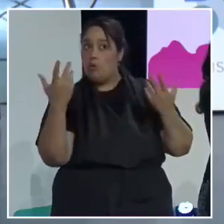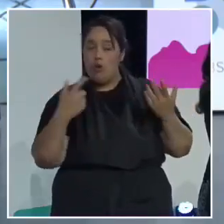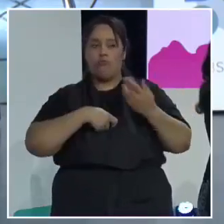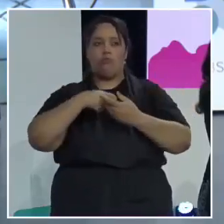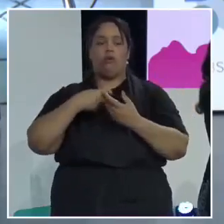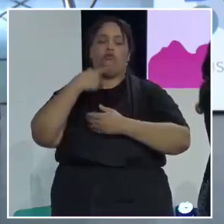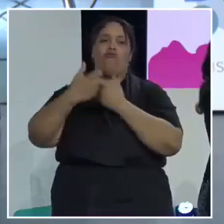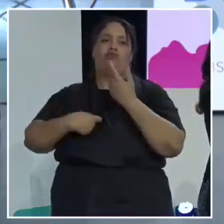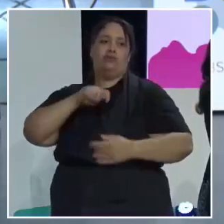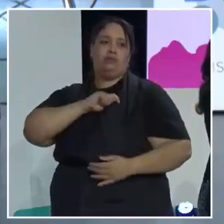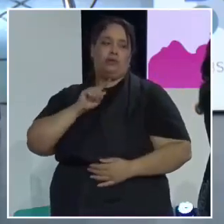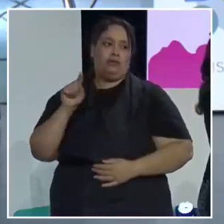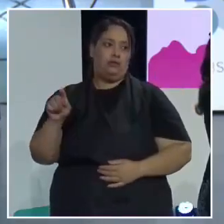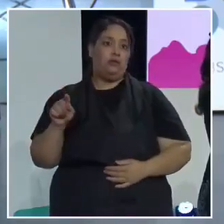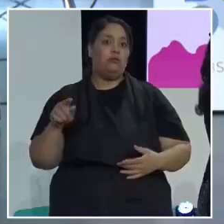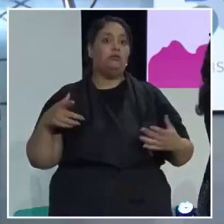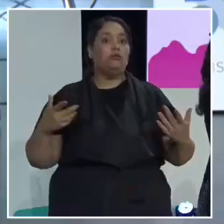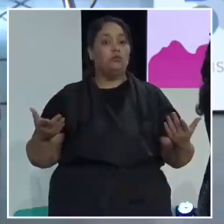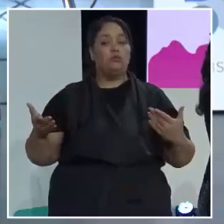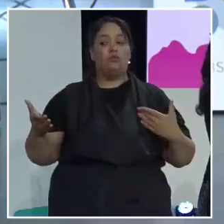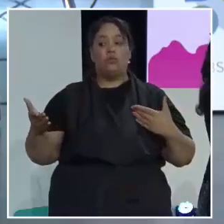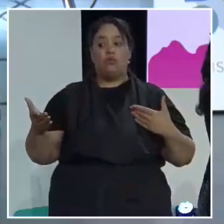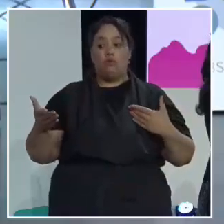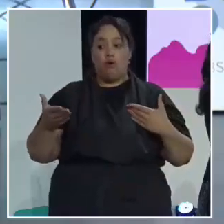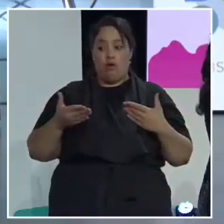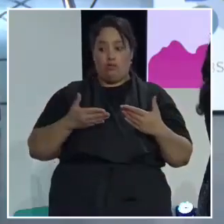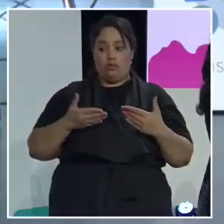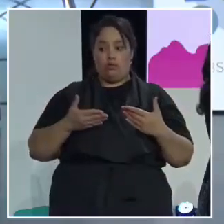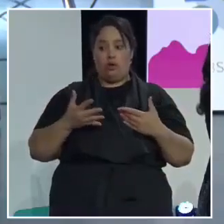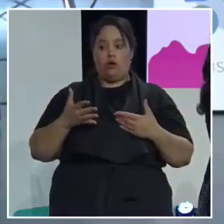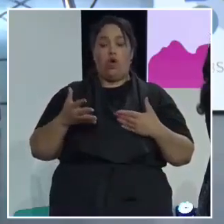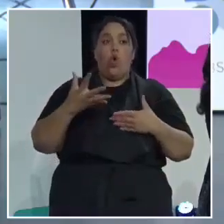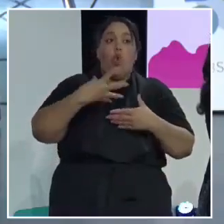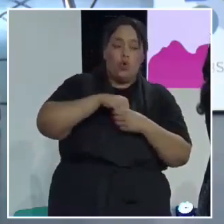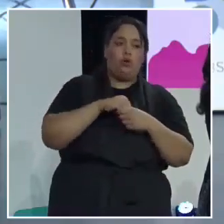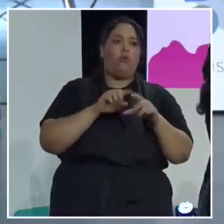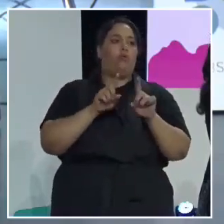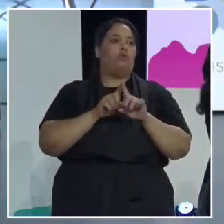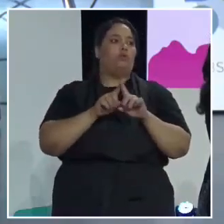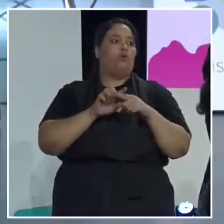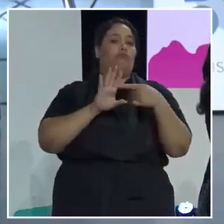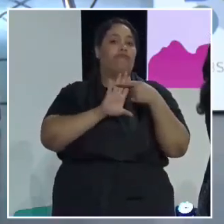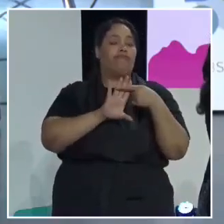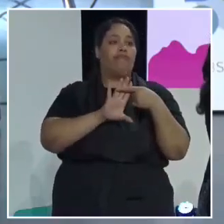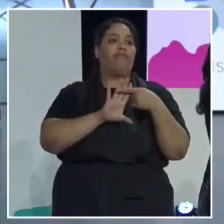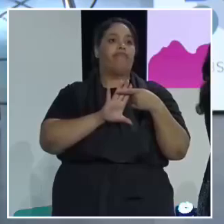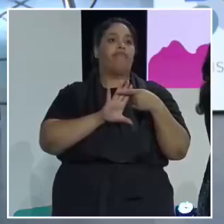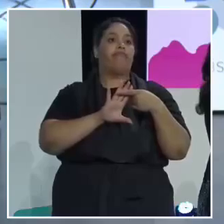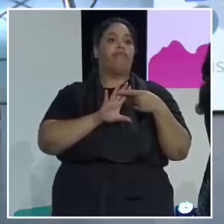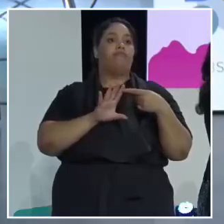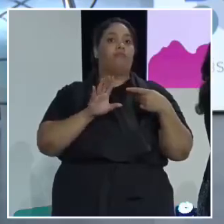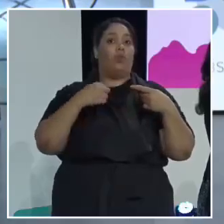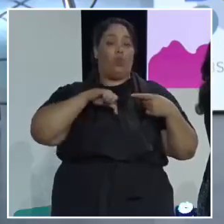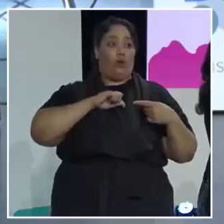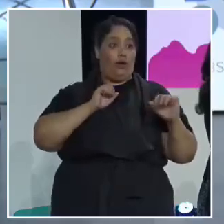conference. So including those prominent issues like number one, whether or not we